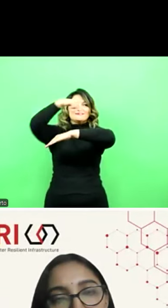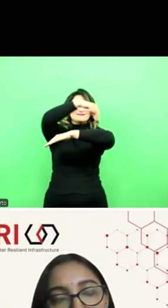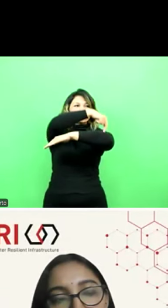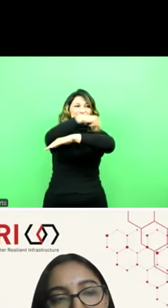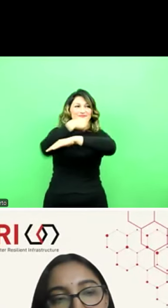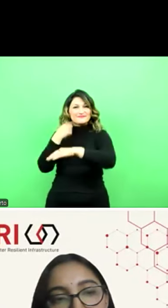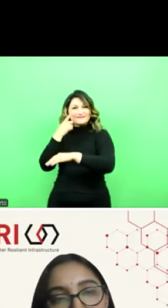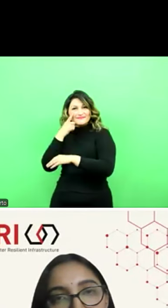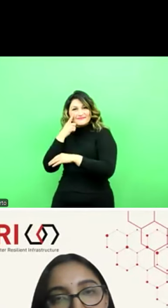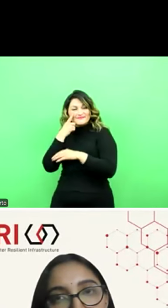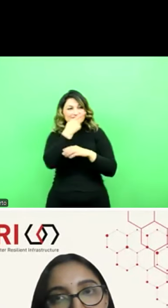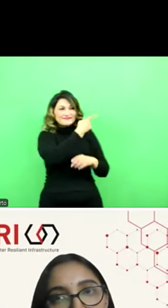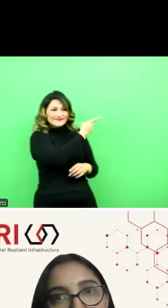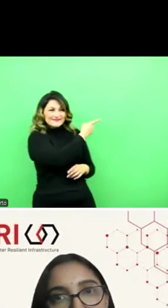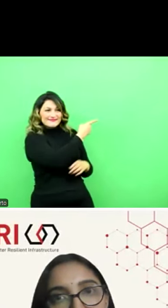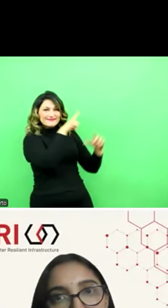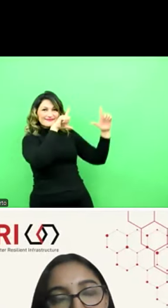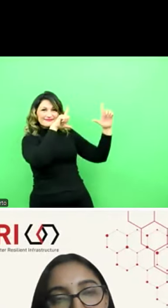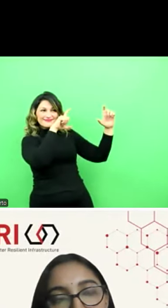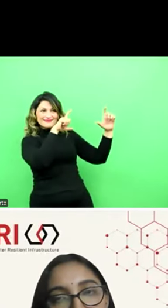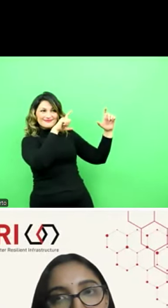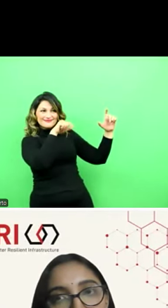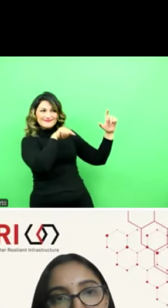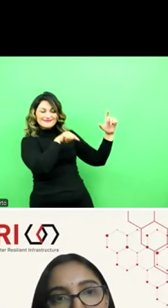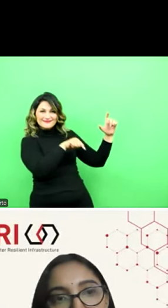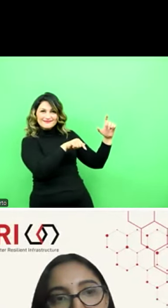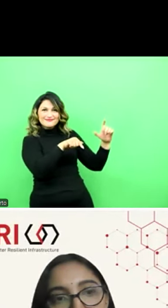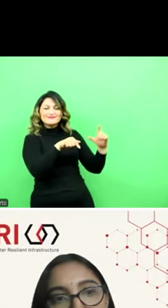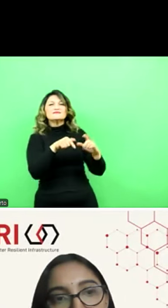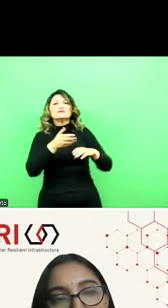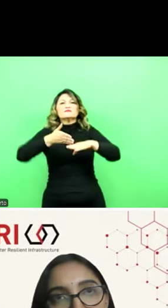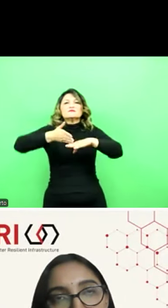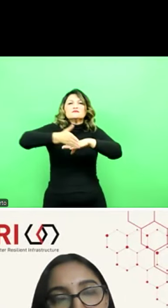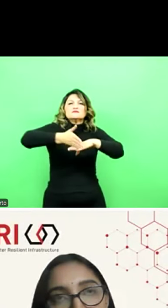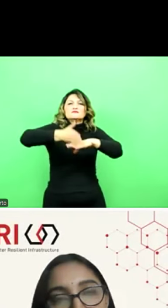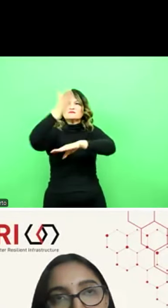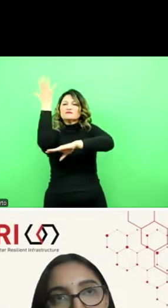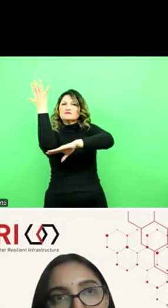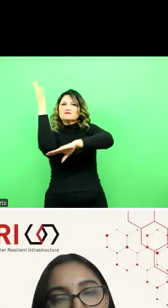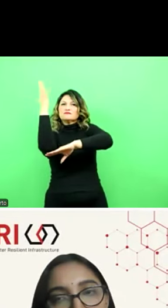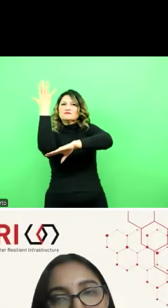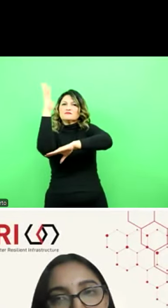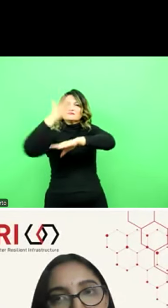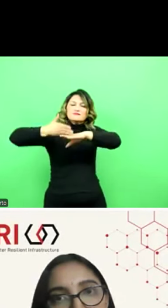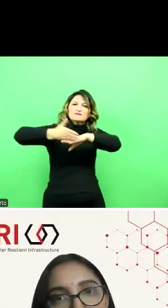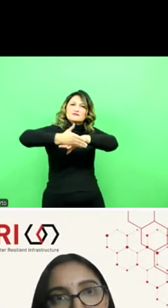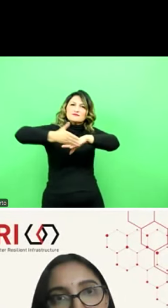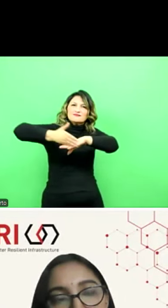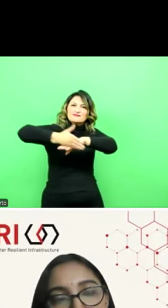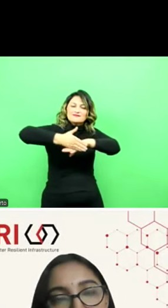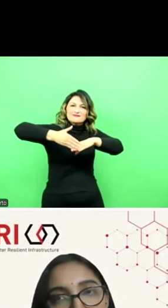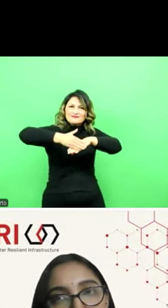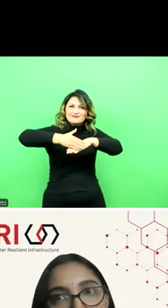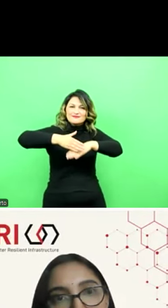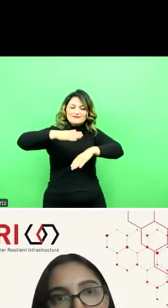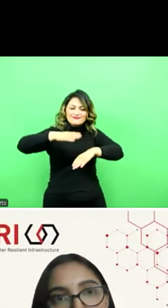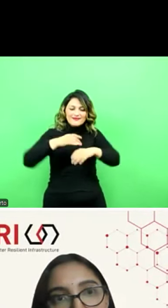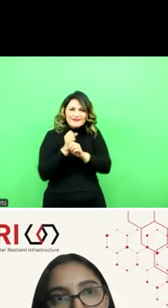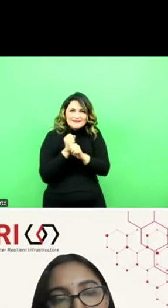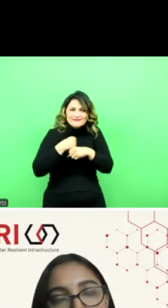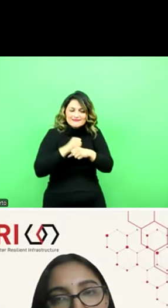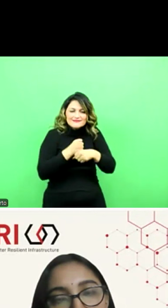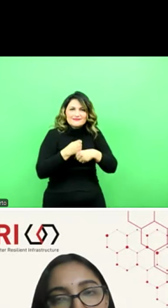these scenarios highlight that we need to focus on building resilient hospitals, but we need to